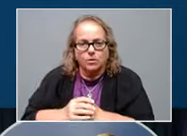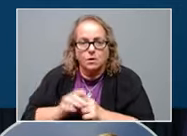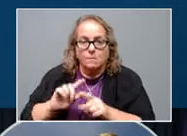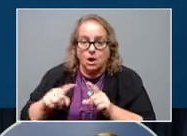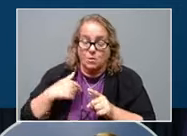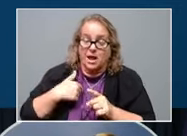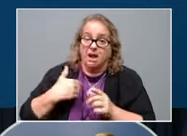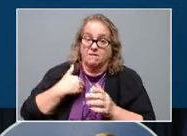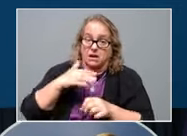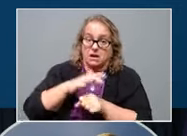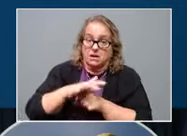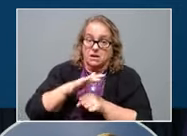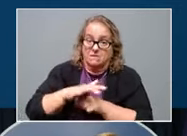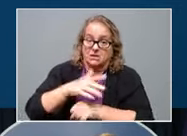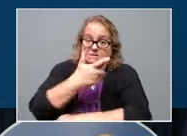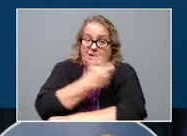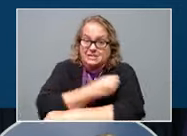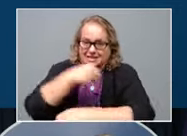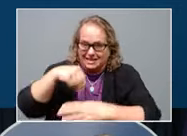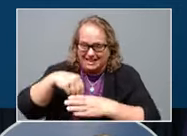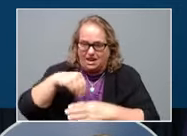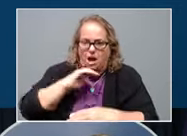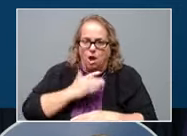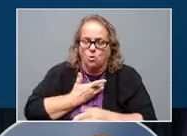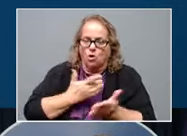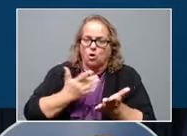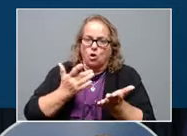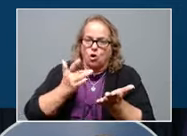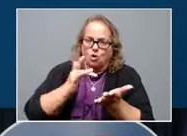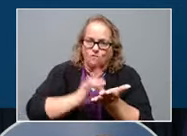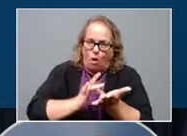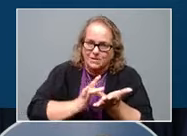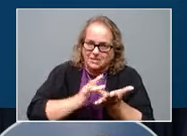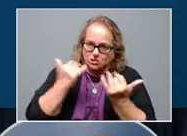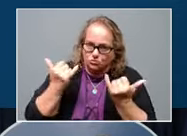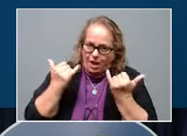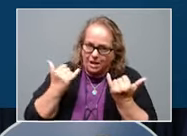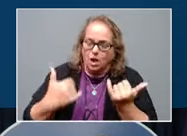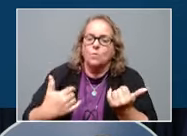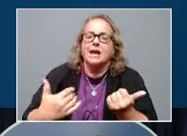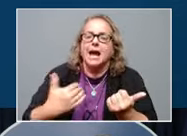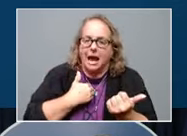vaccine available in our pharmacies and in our current